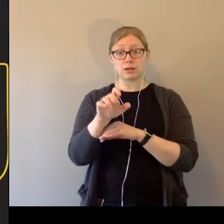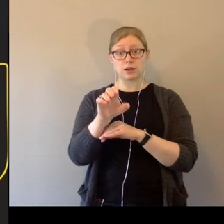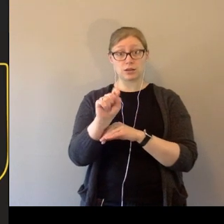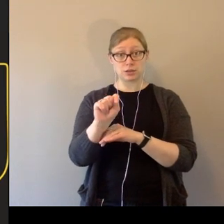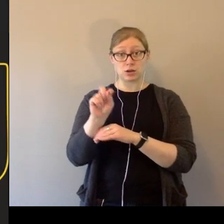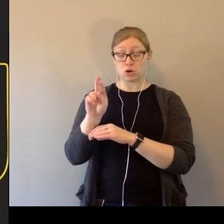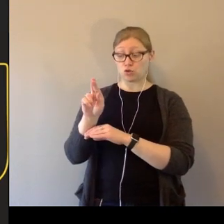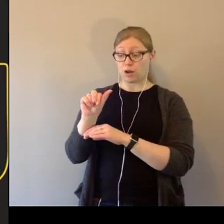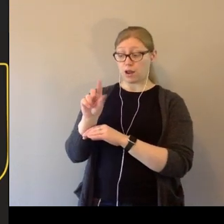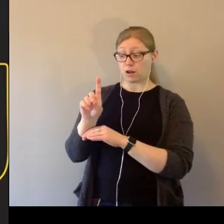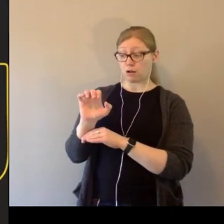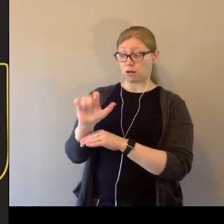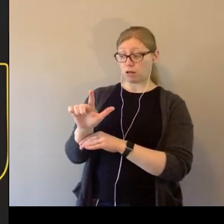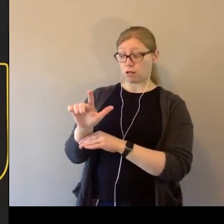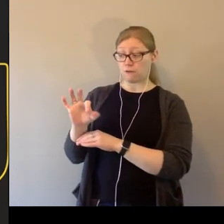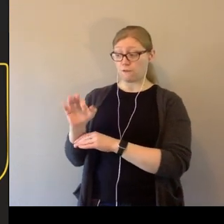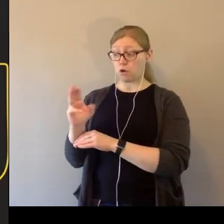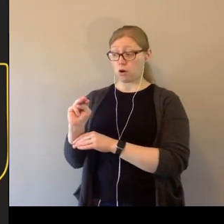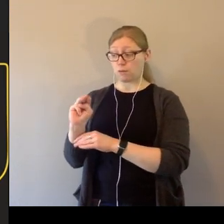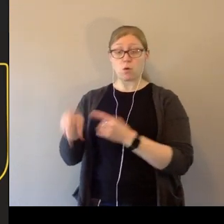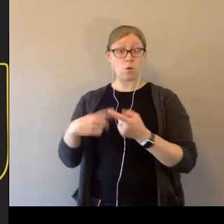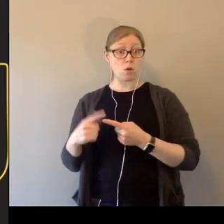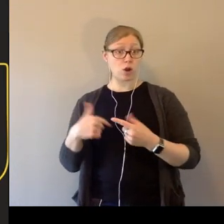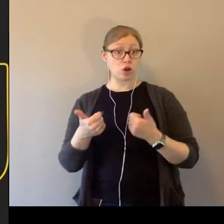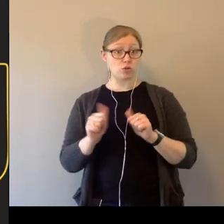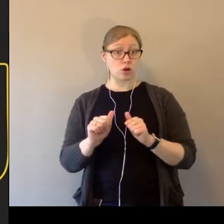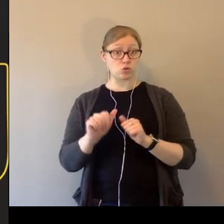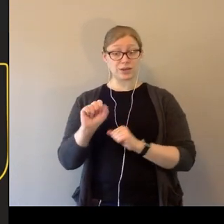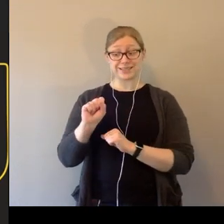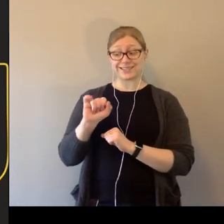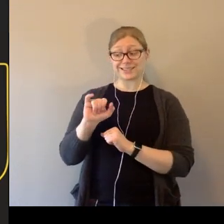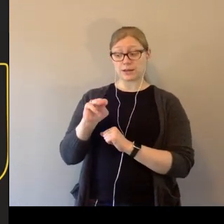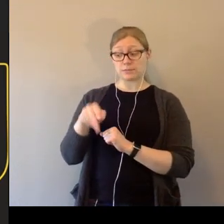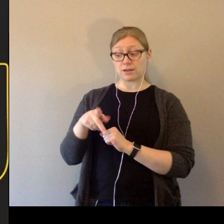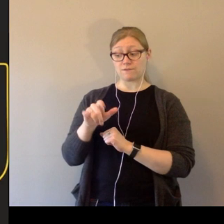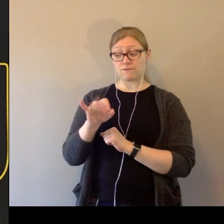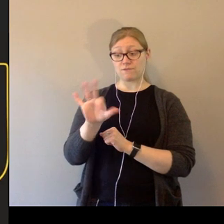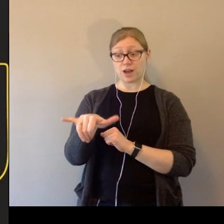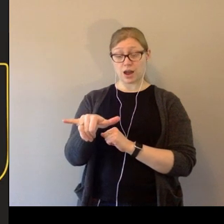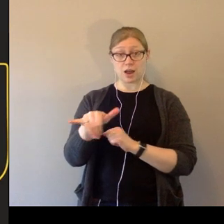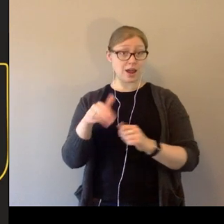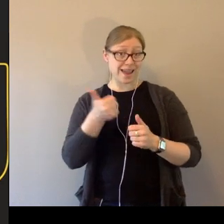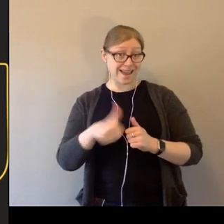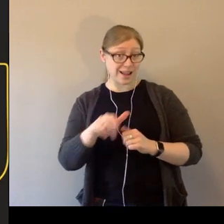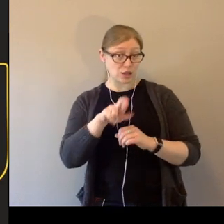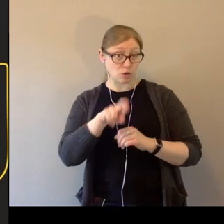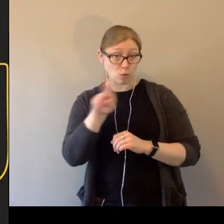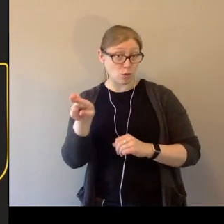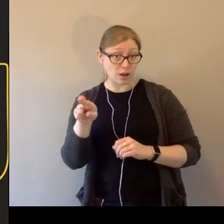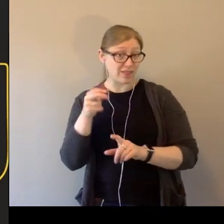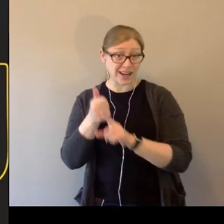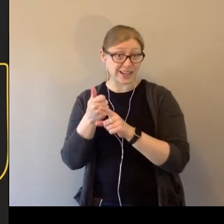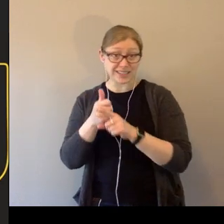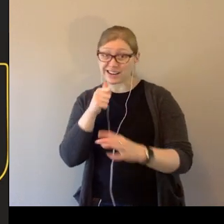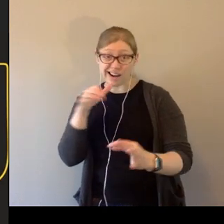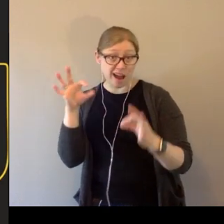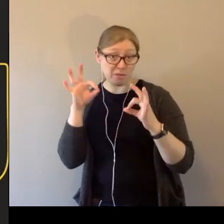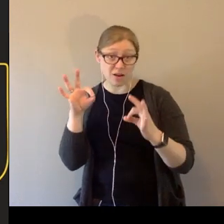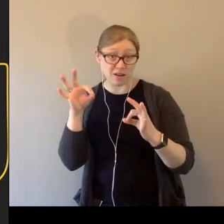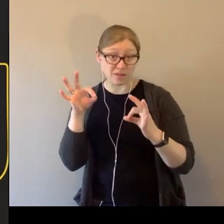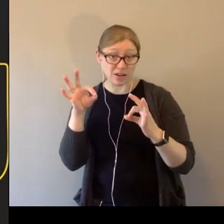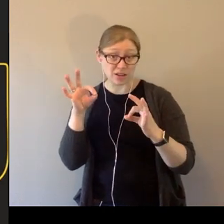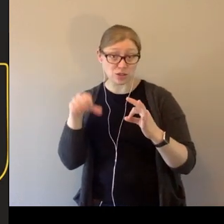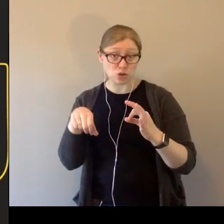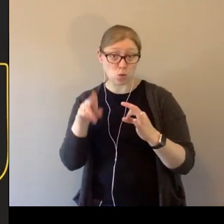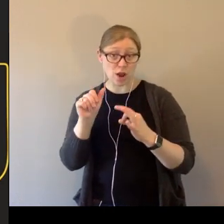simplify square roots that are not perfect squares. And as you can see, most numbers are not perfect squares, and they